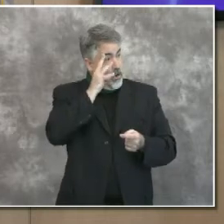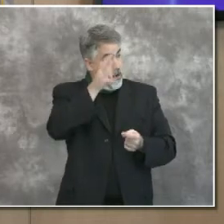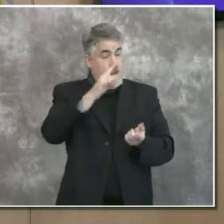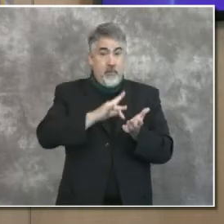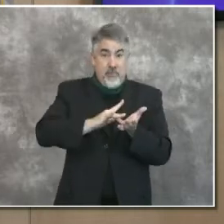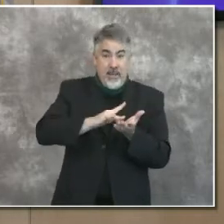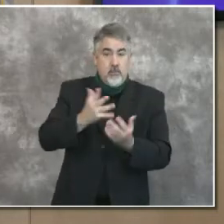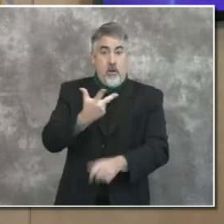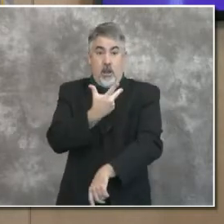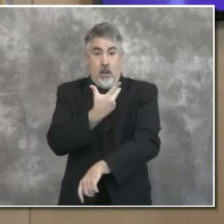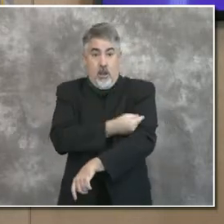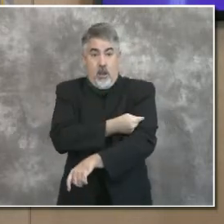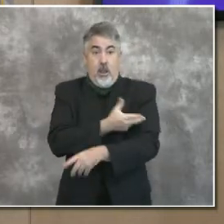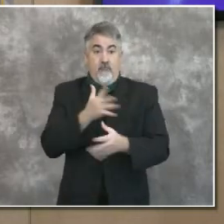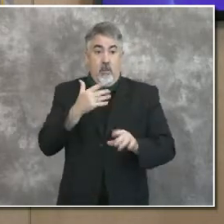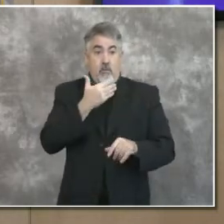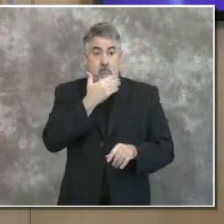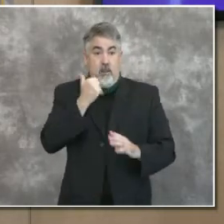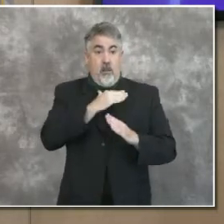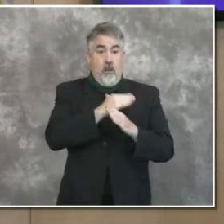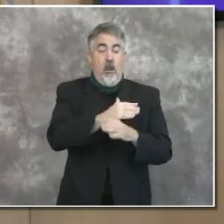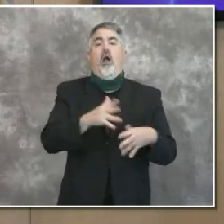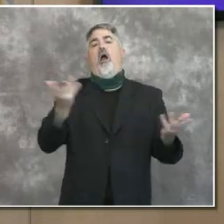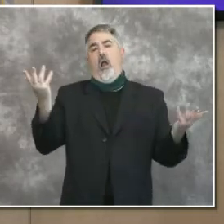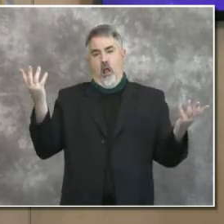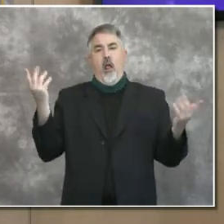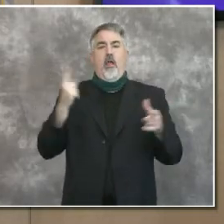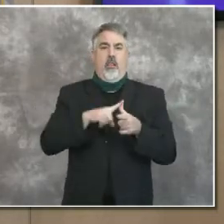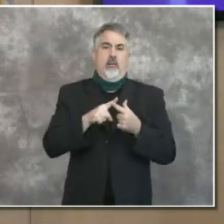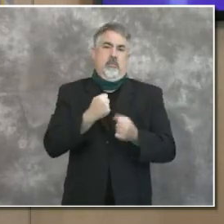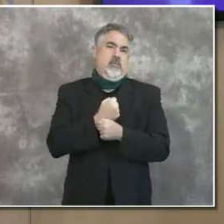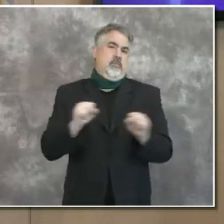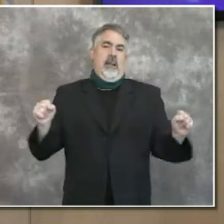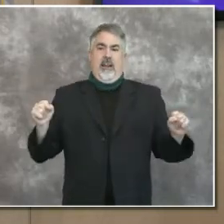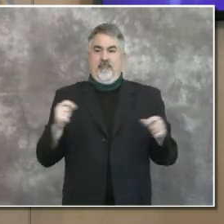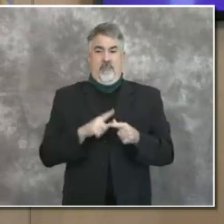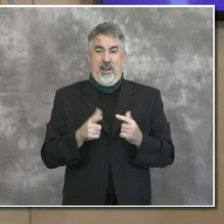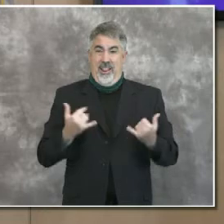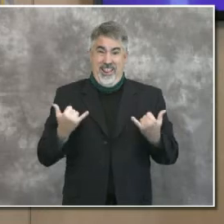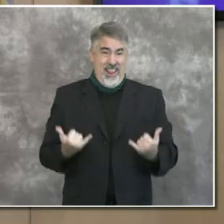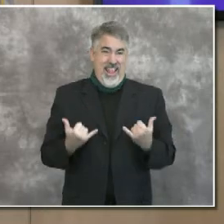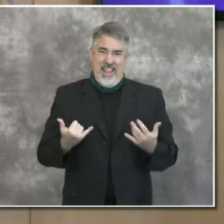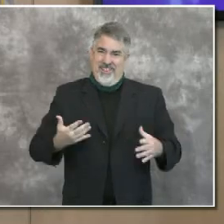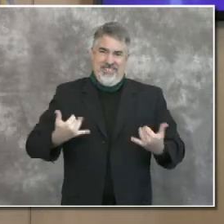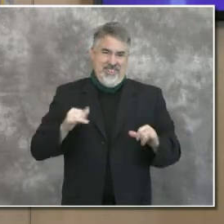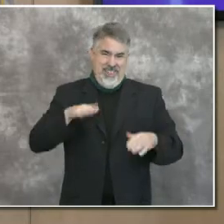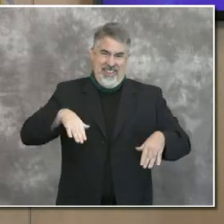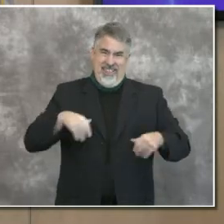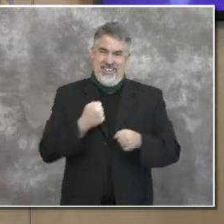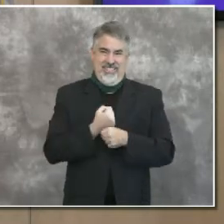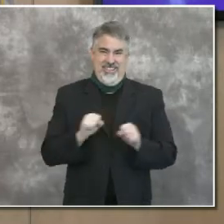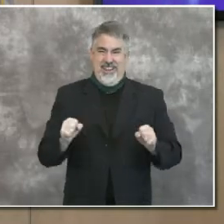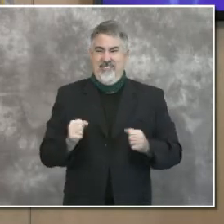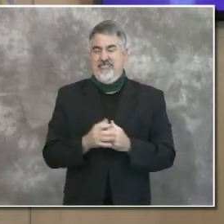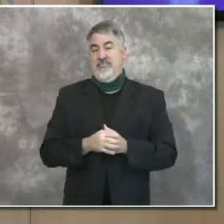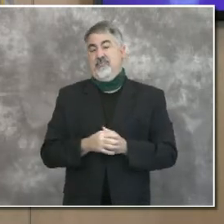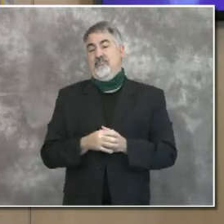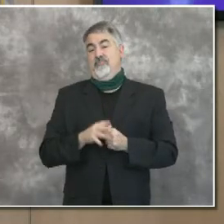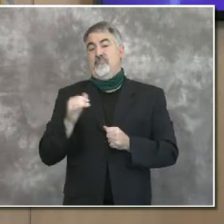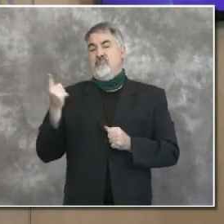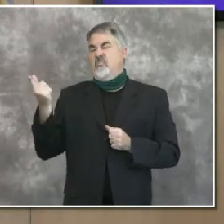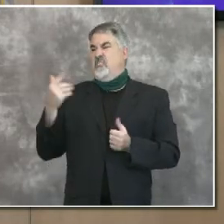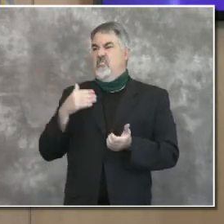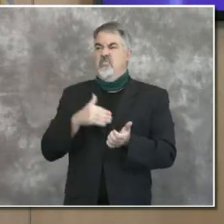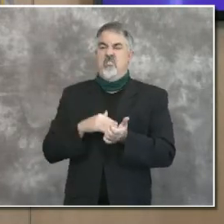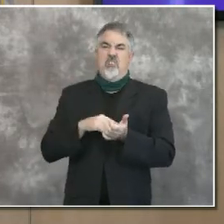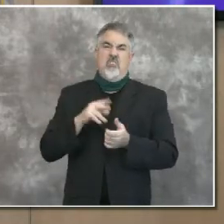our behaviors in an effort to better contain the spread. And so we appreciate Dr. Nick being here to share with us some of the medical perspective and science